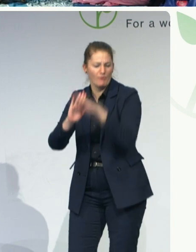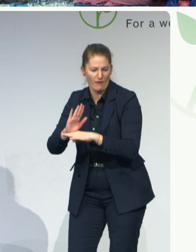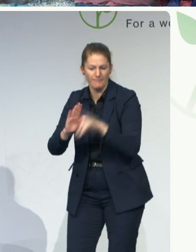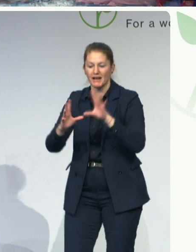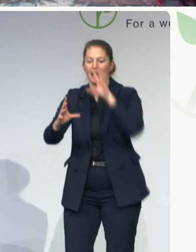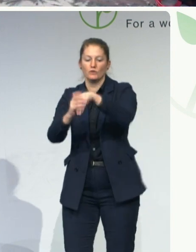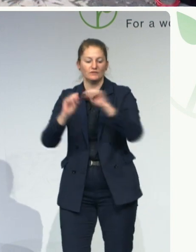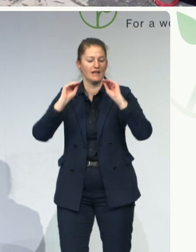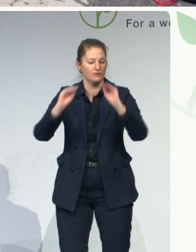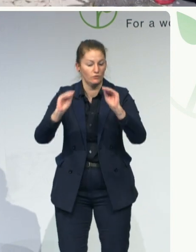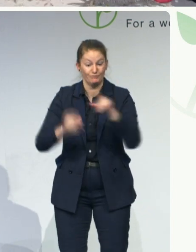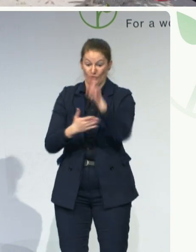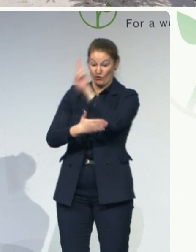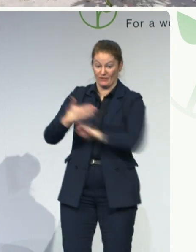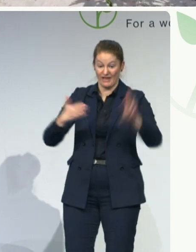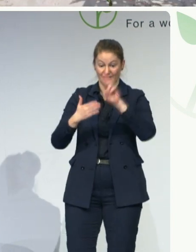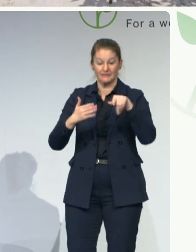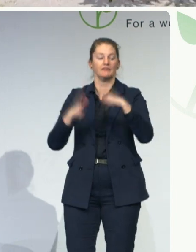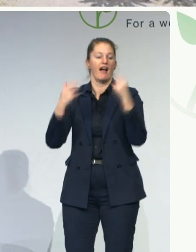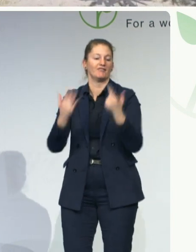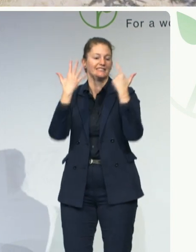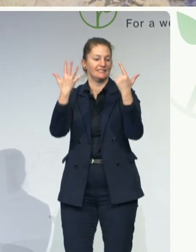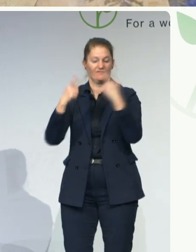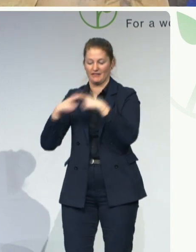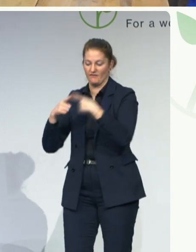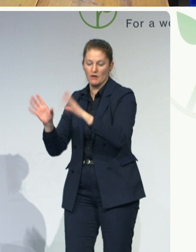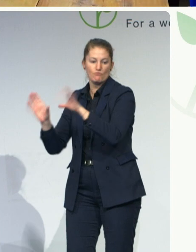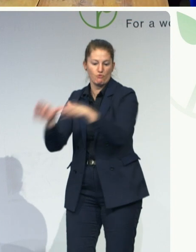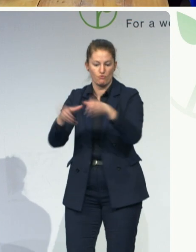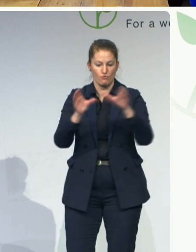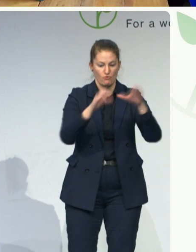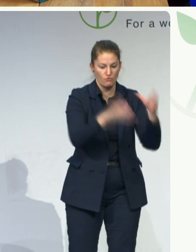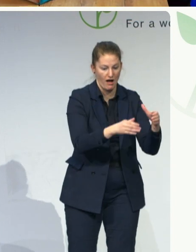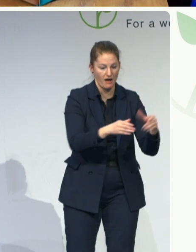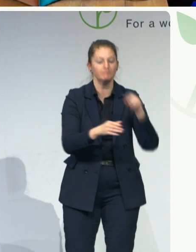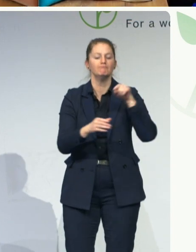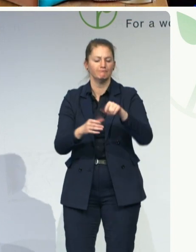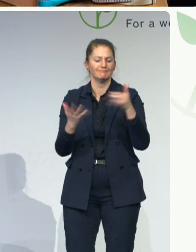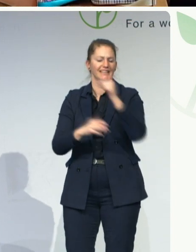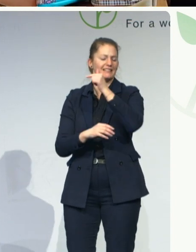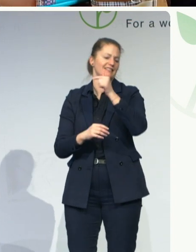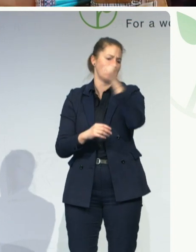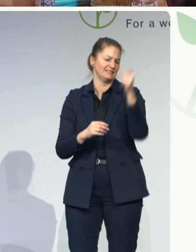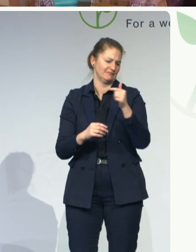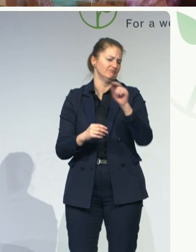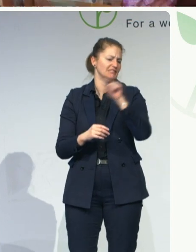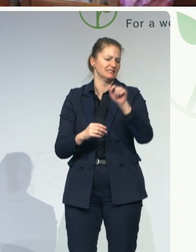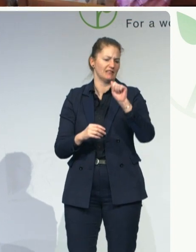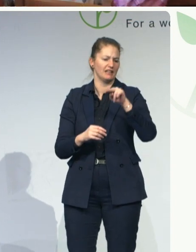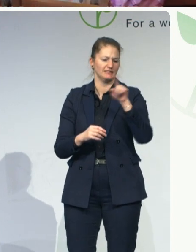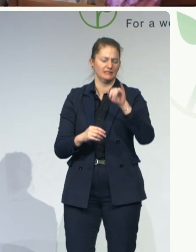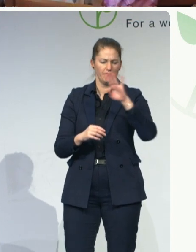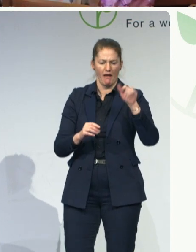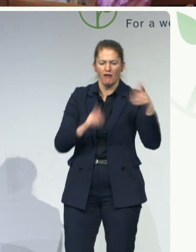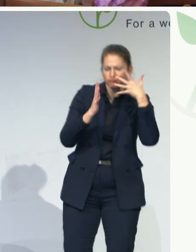developed 7 training modules, which were reviewed by Zanzibar stakeholders and tested in 8 pilot schools.